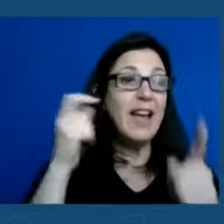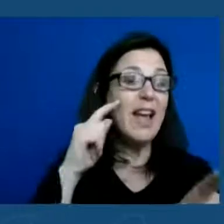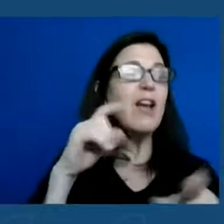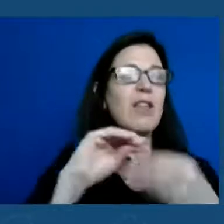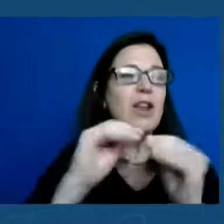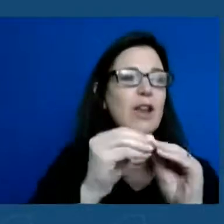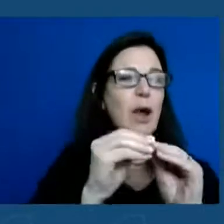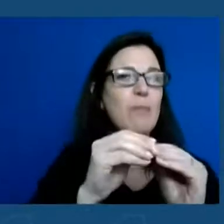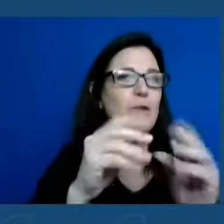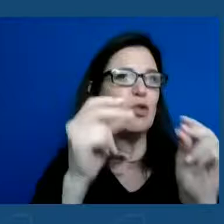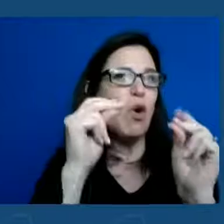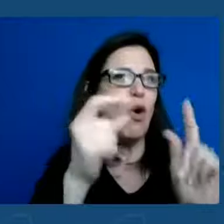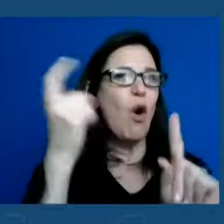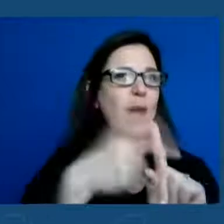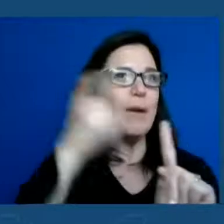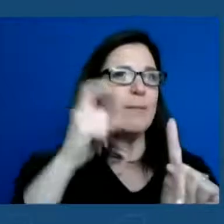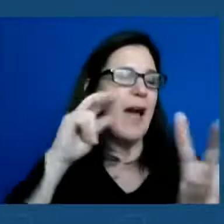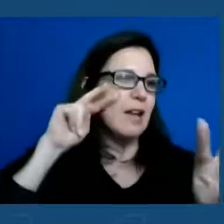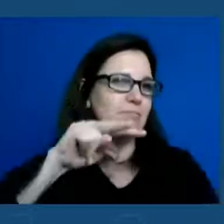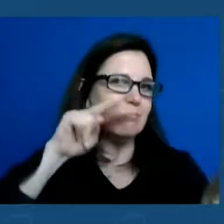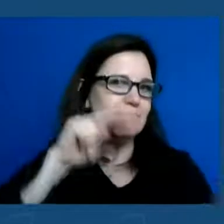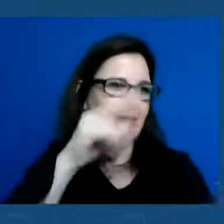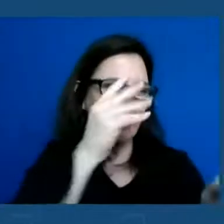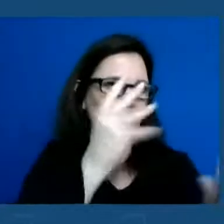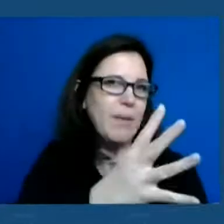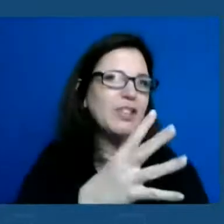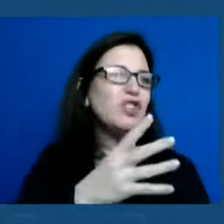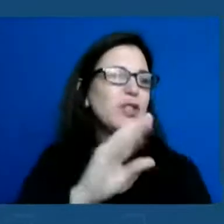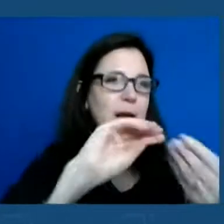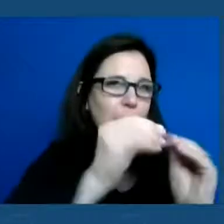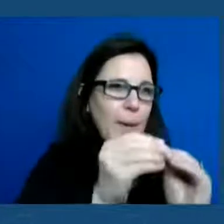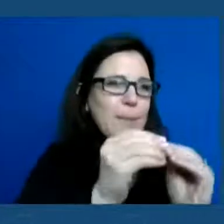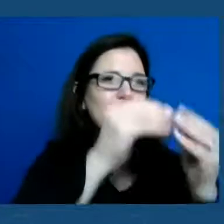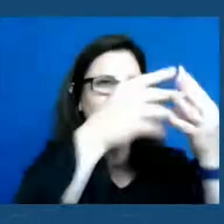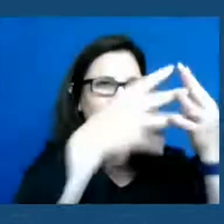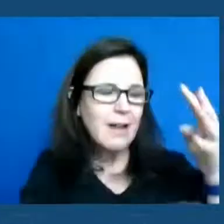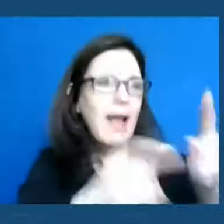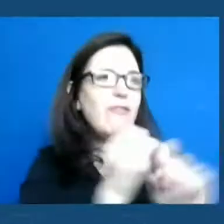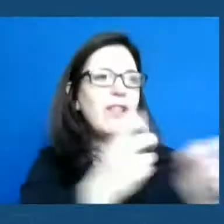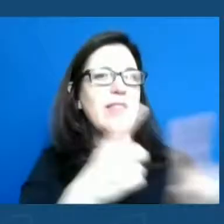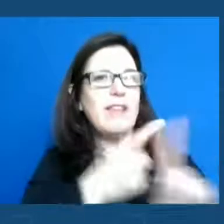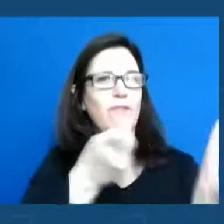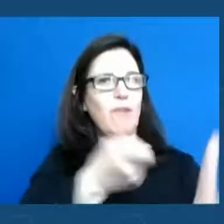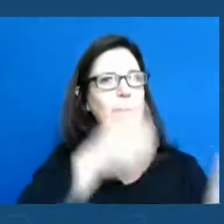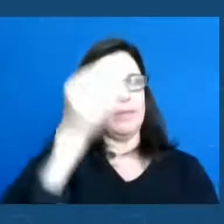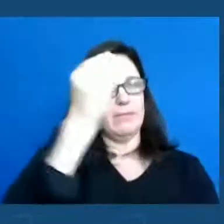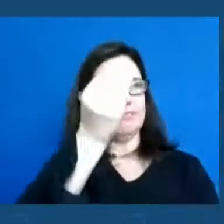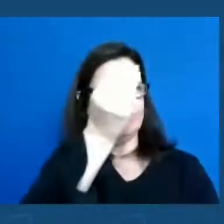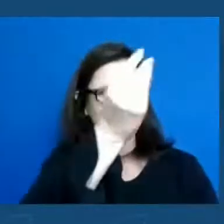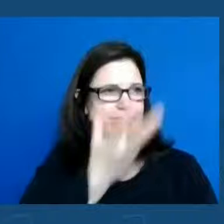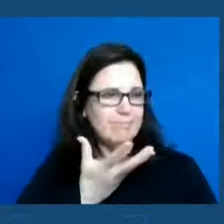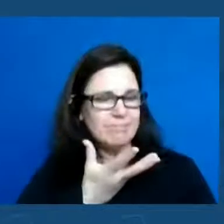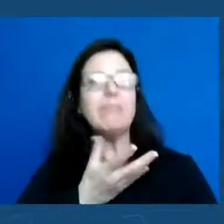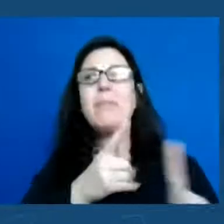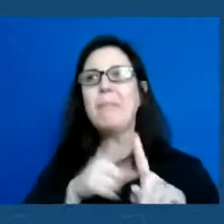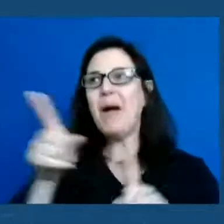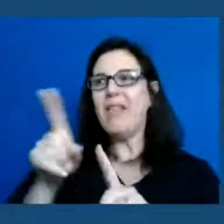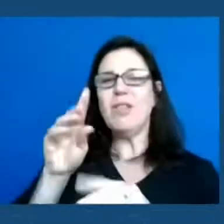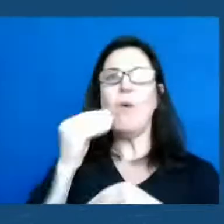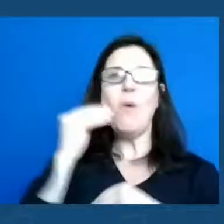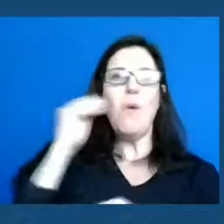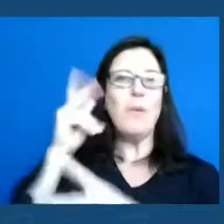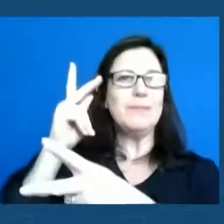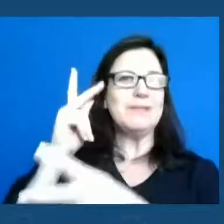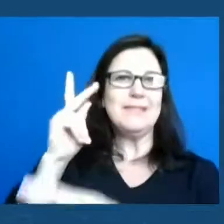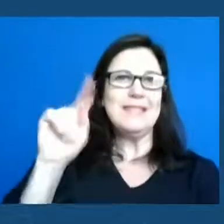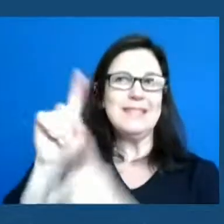departments. So there's a gap in information. So, we're going to continue providing the test kits, which is good, but we also know that we